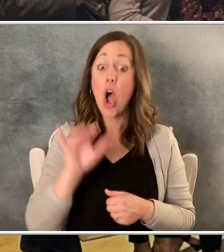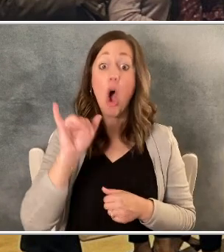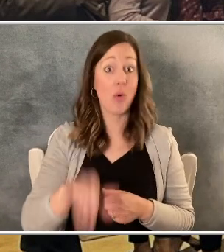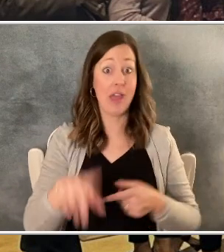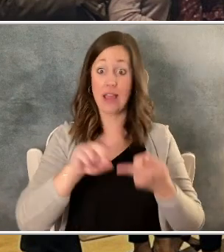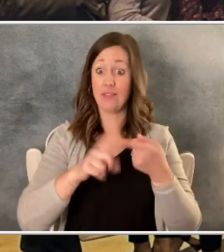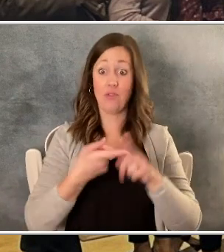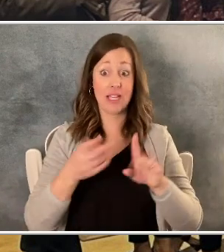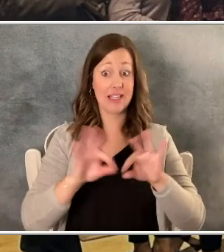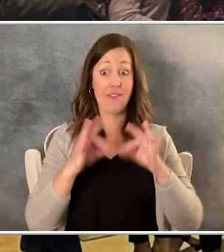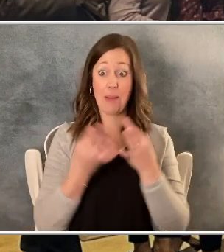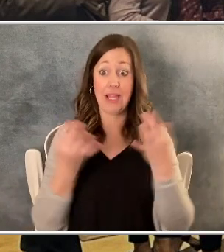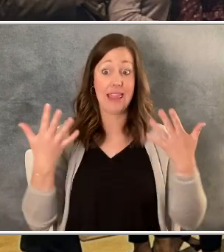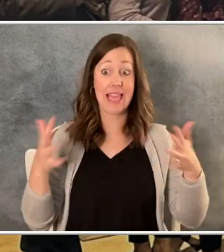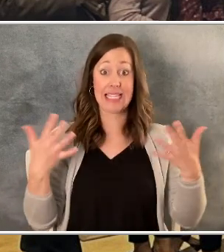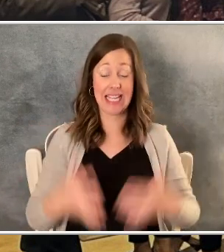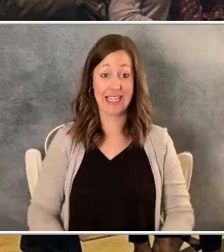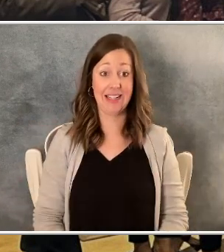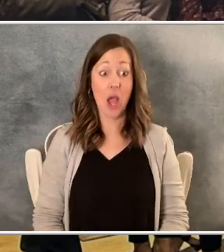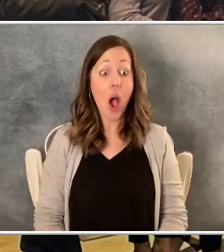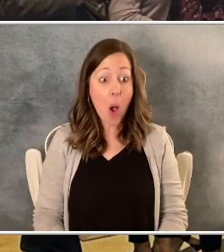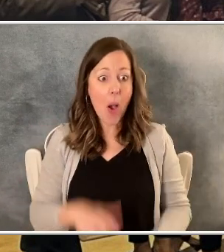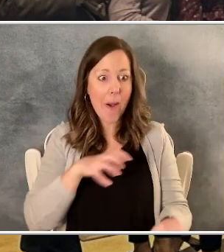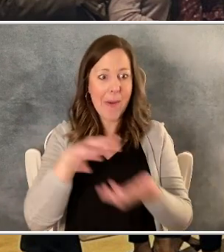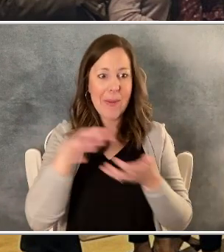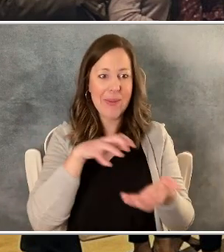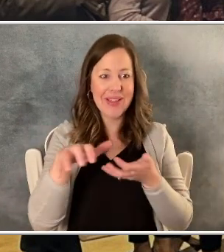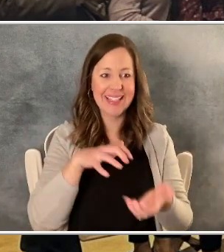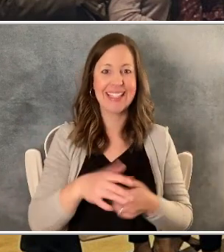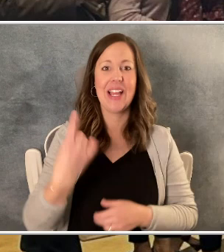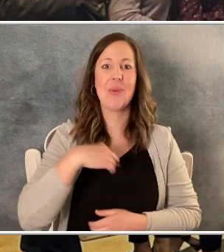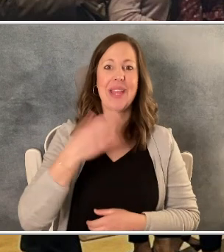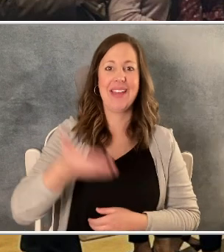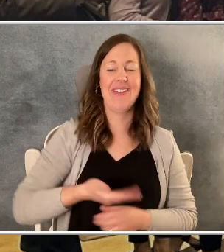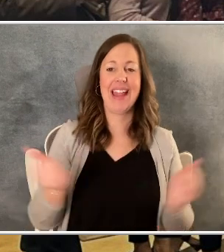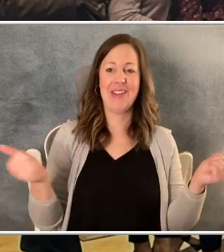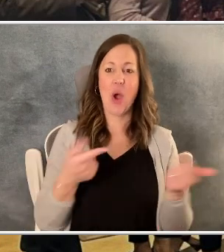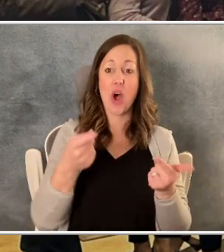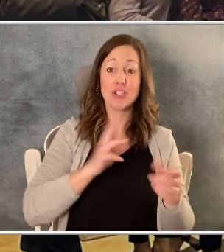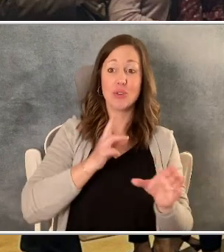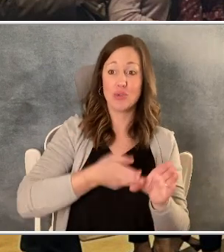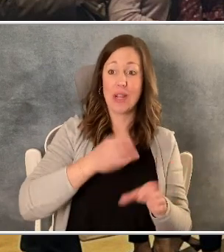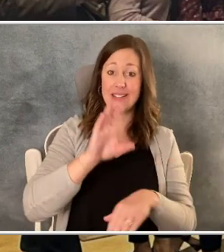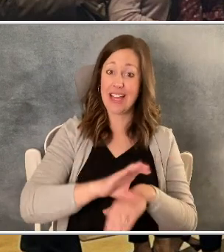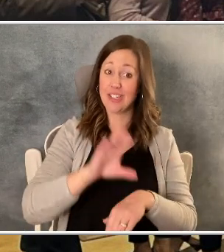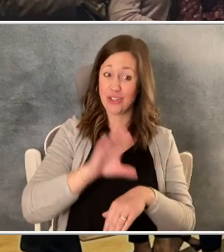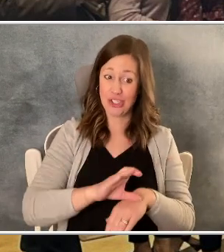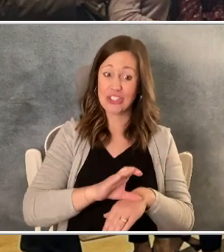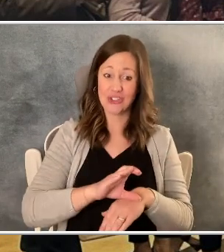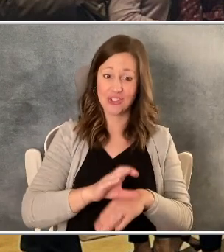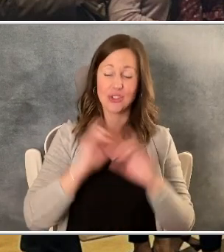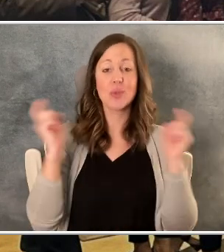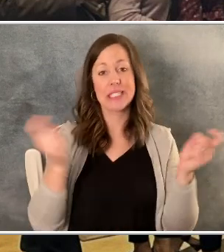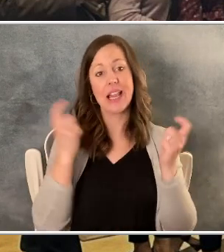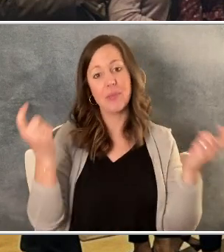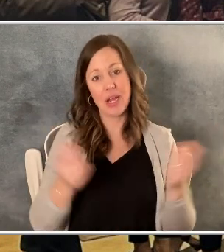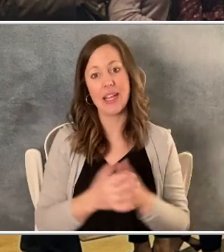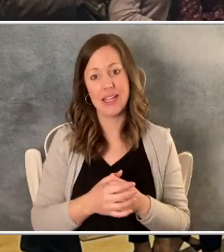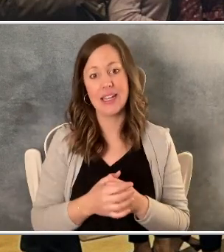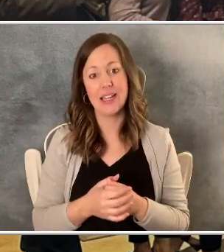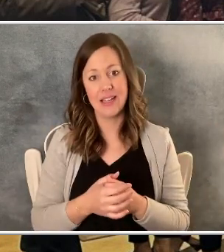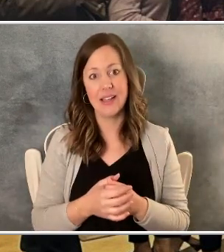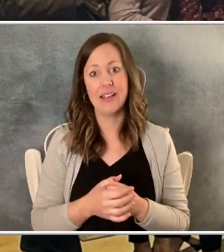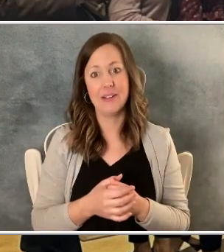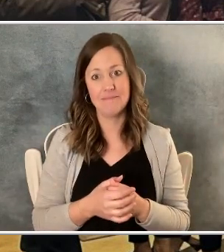and family. Okay. We invited them all to join us at church. Oh, nice. To celebrate this. That's showing up right